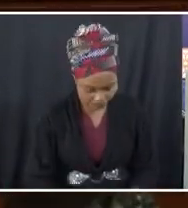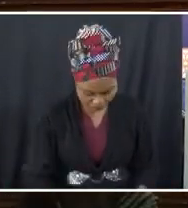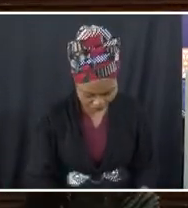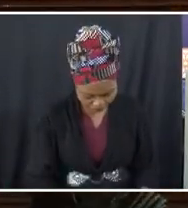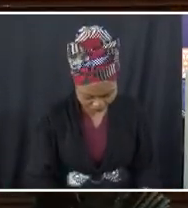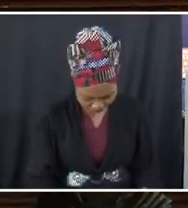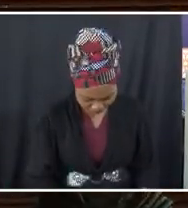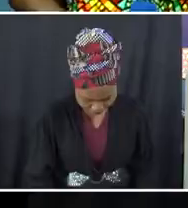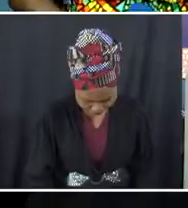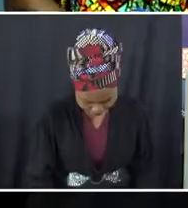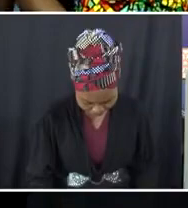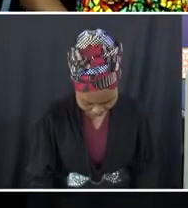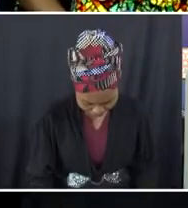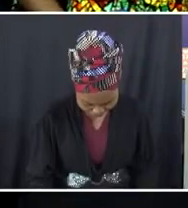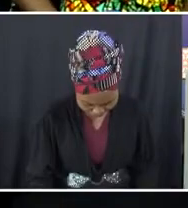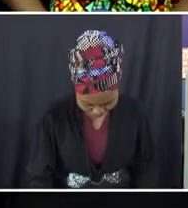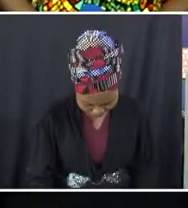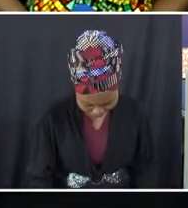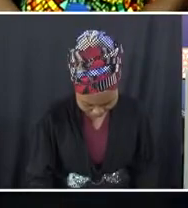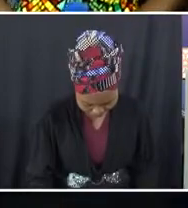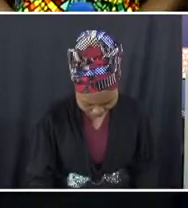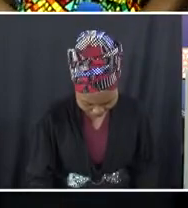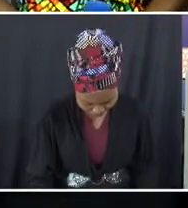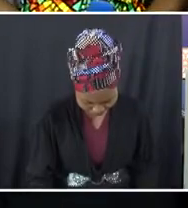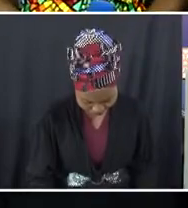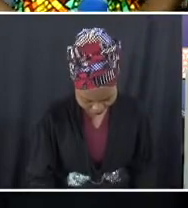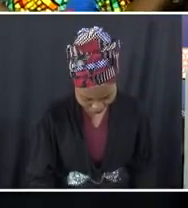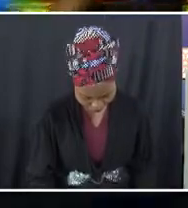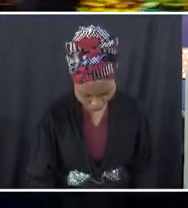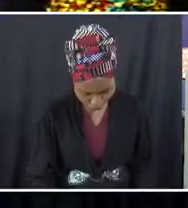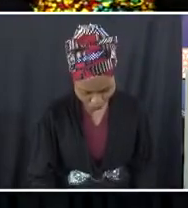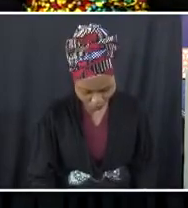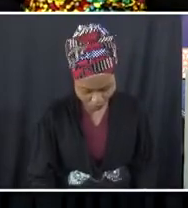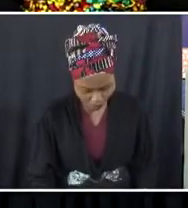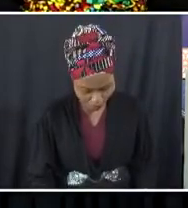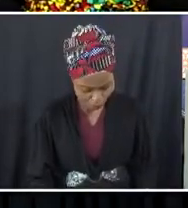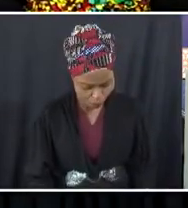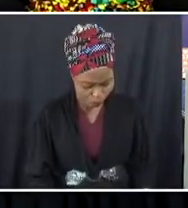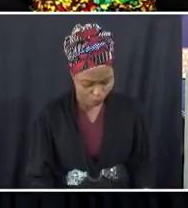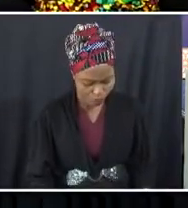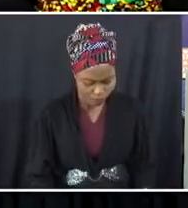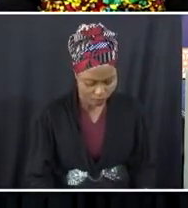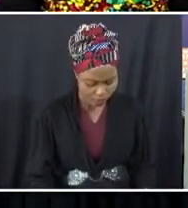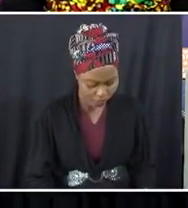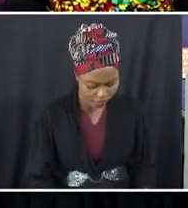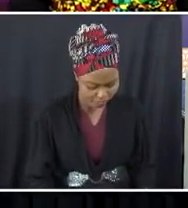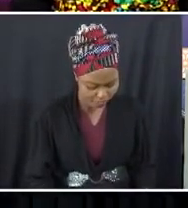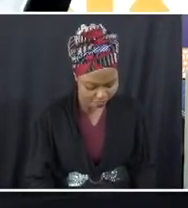Thank you.